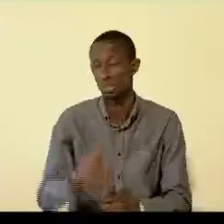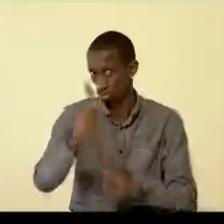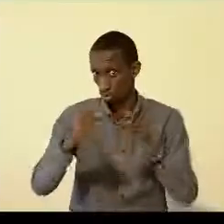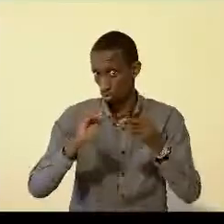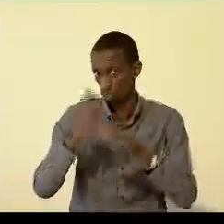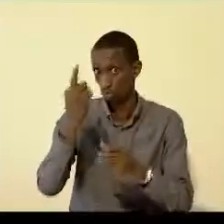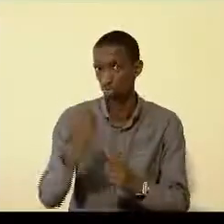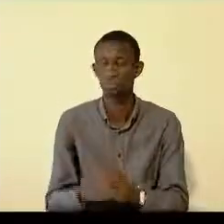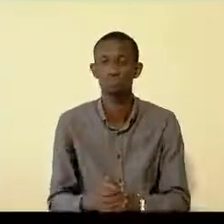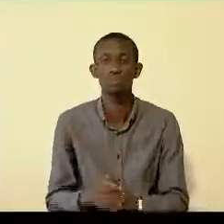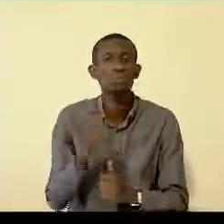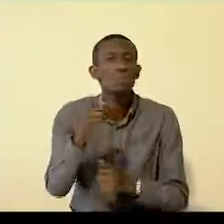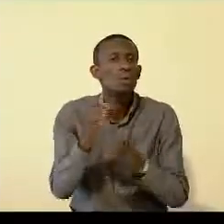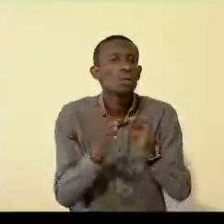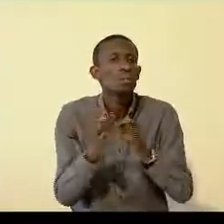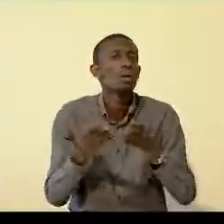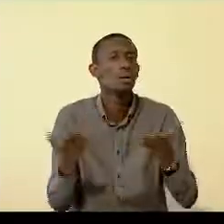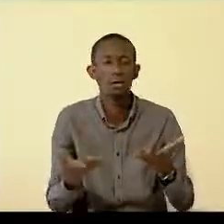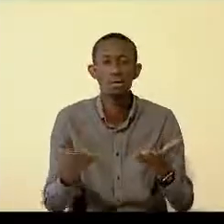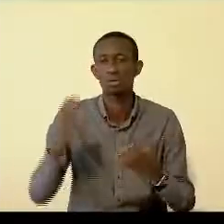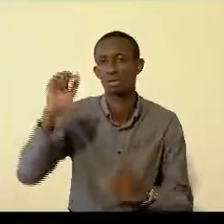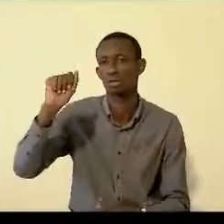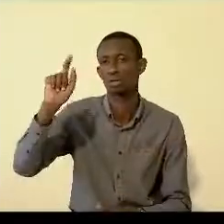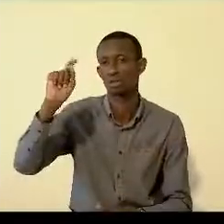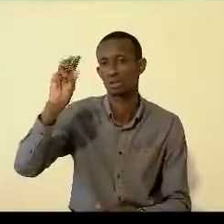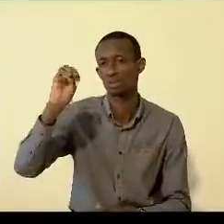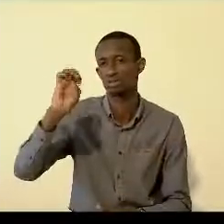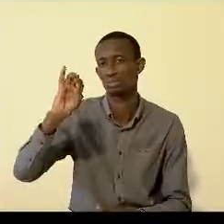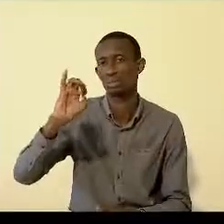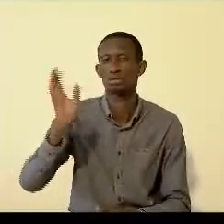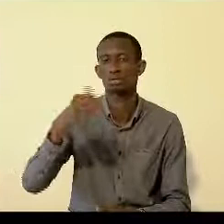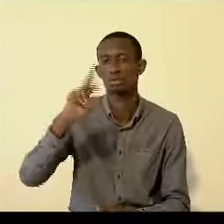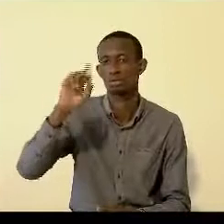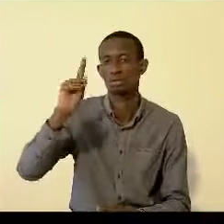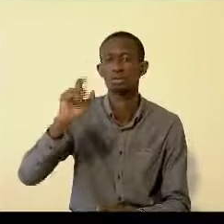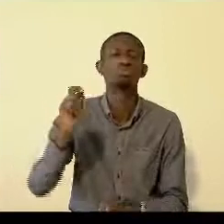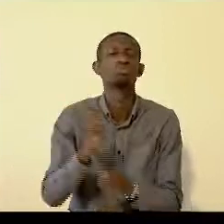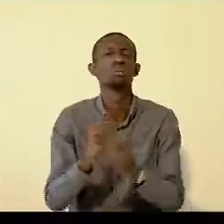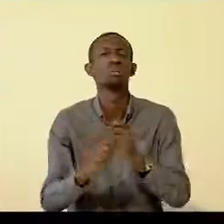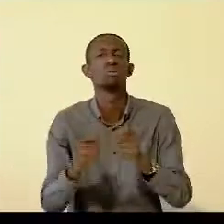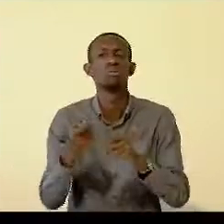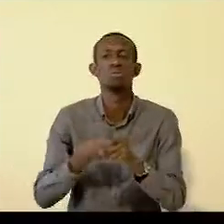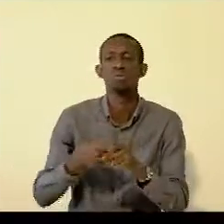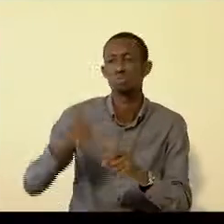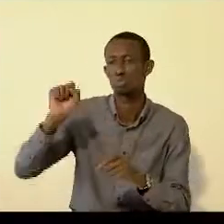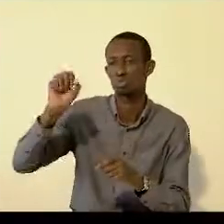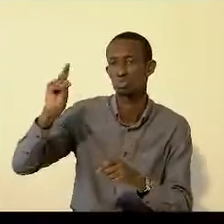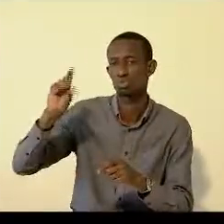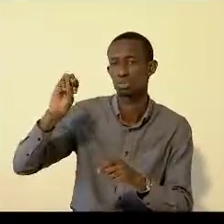1, explain how the atomic radius varies from sodium to cesium.